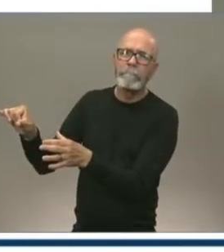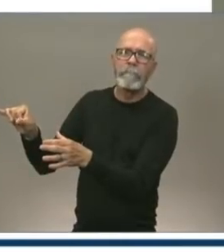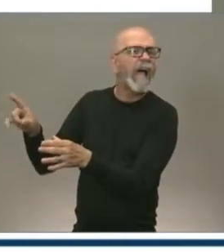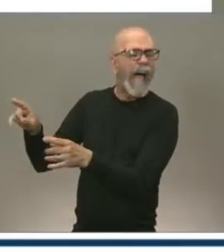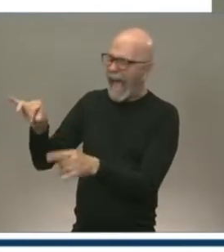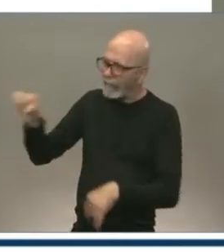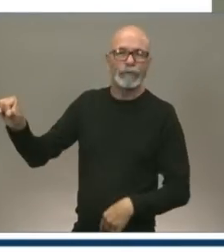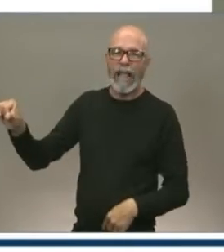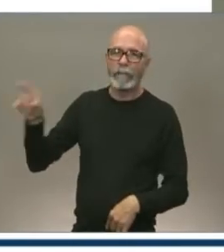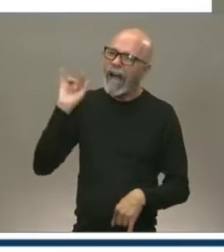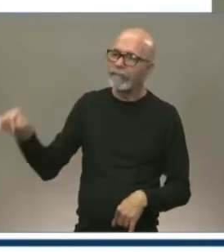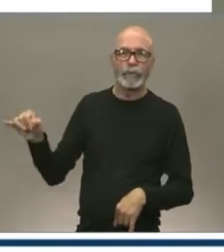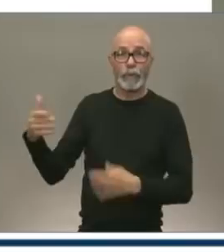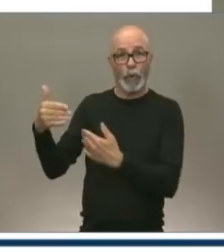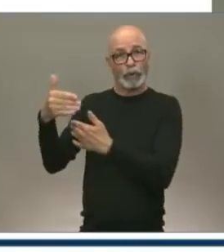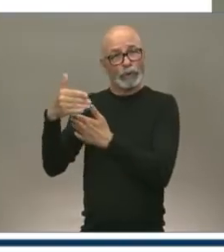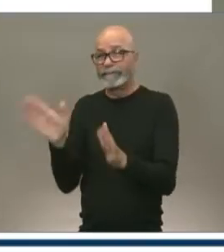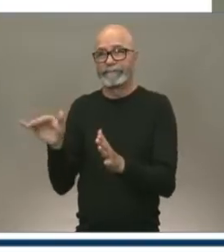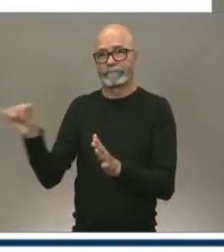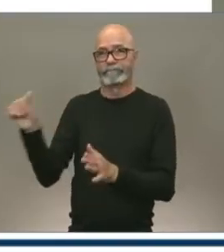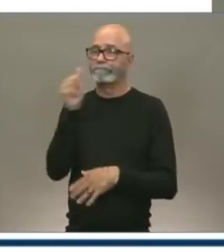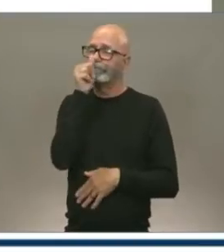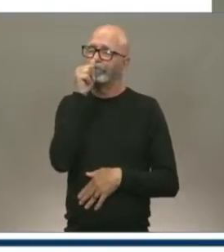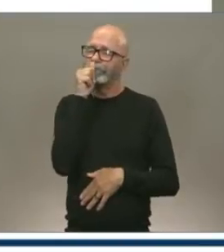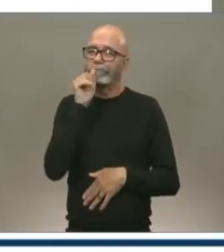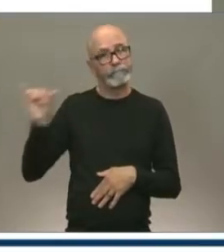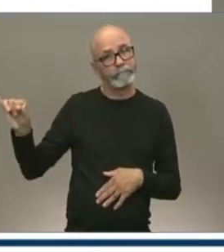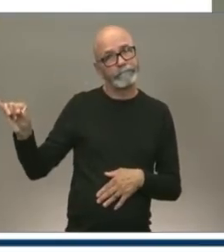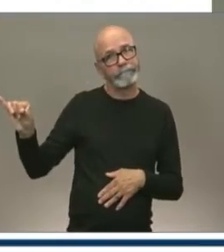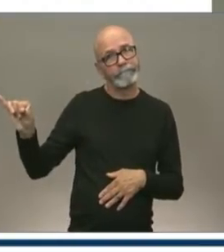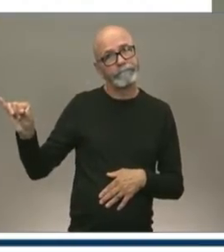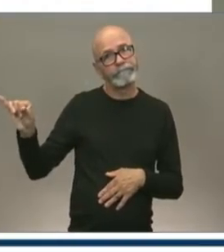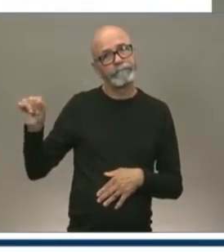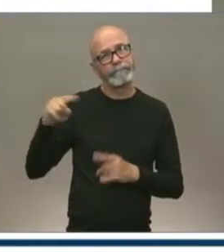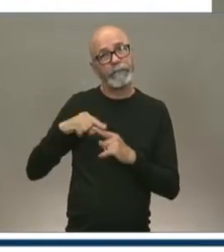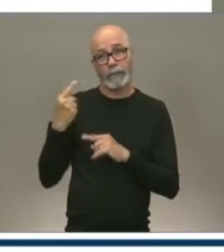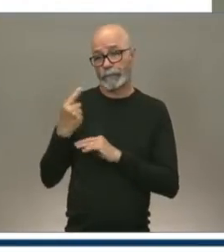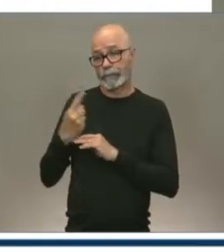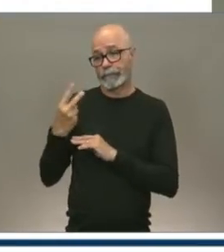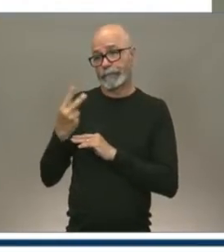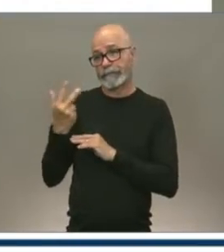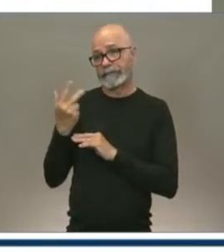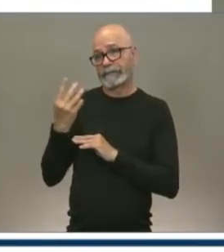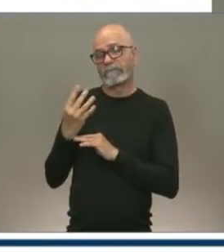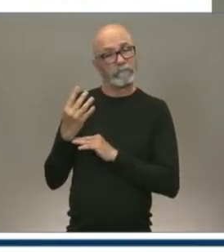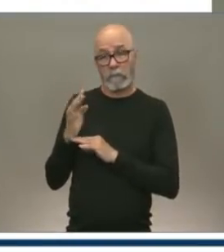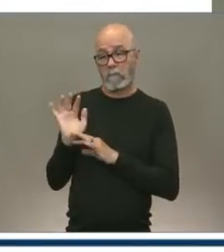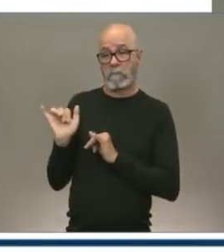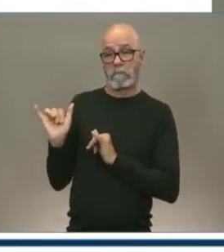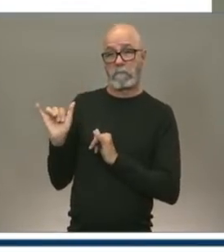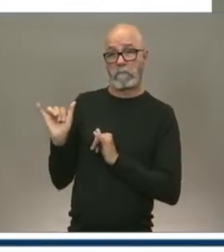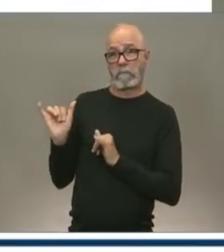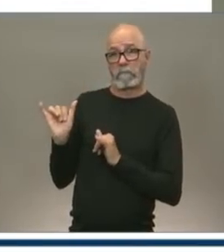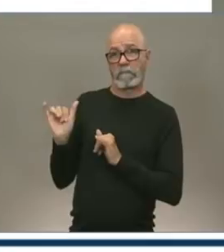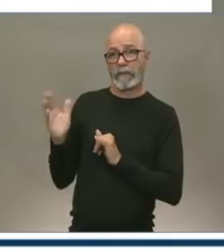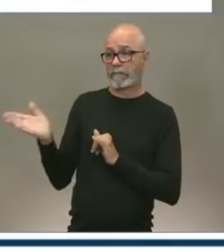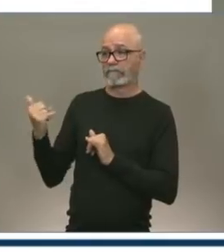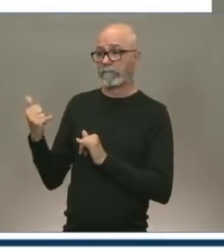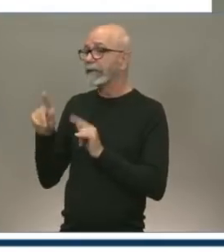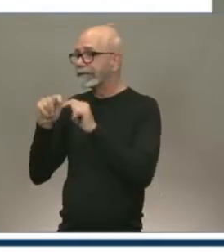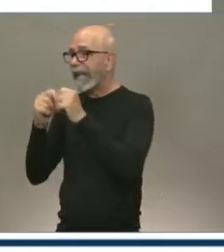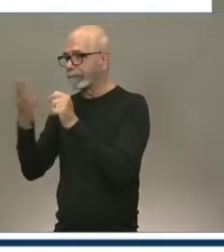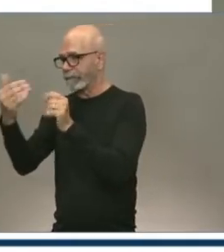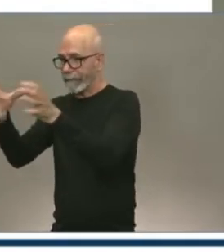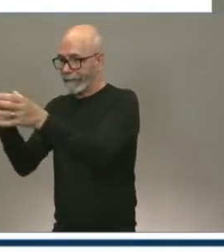within their room. And then they're allowed to start practicing as a team. They're allowed to go in a controlled manner from their hotel